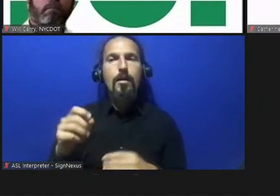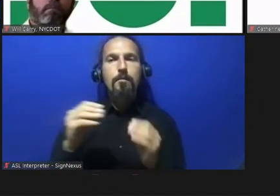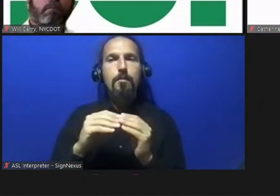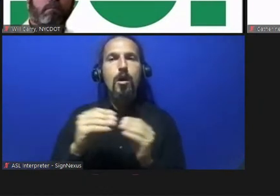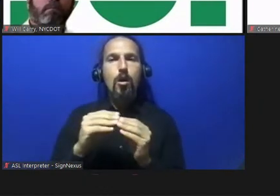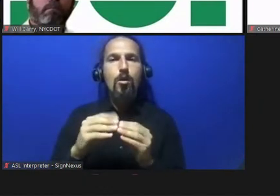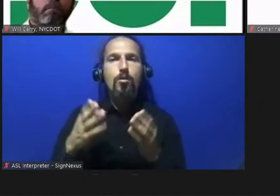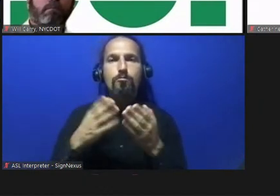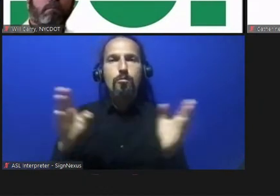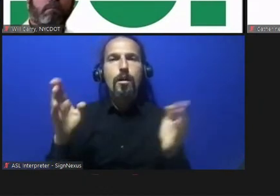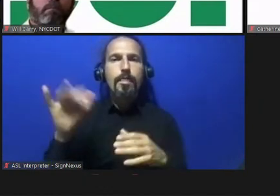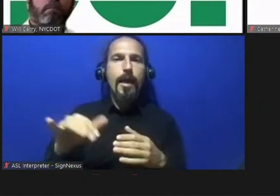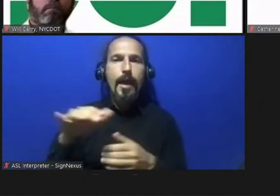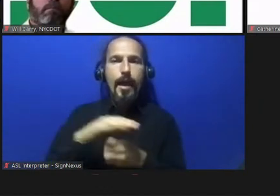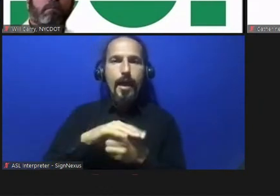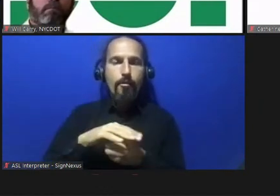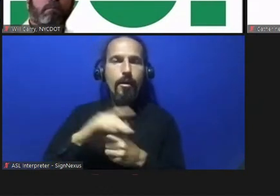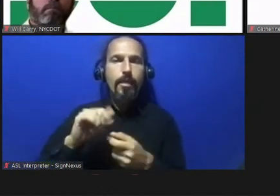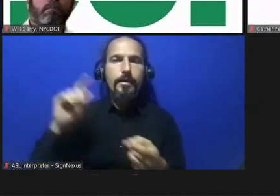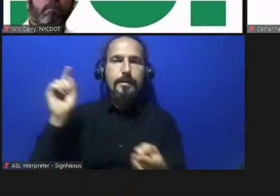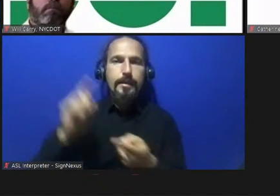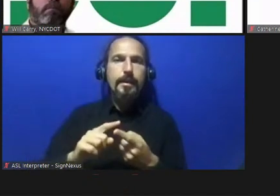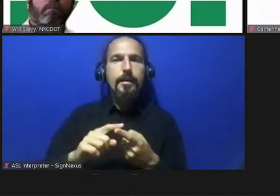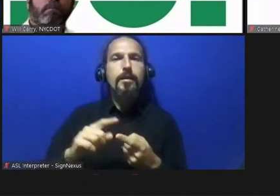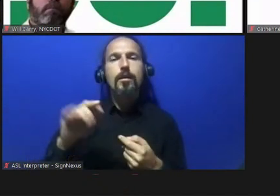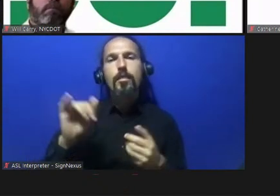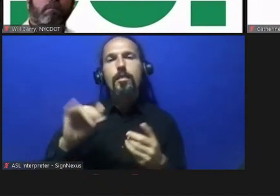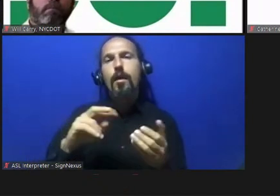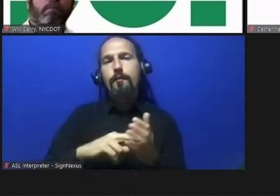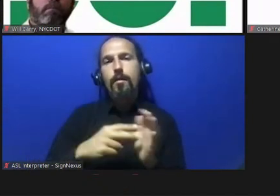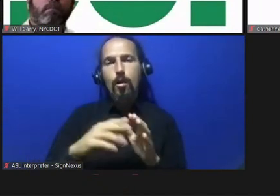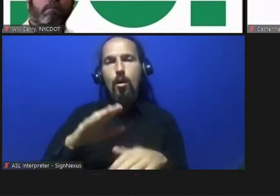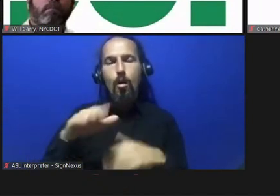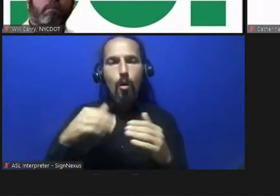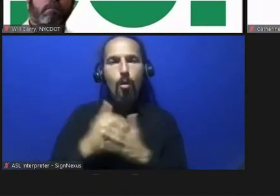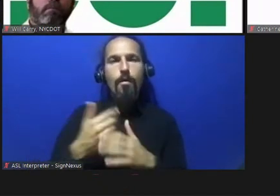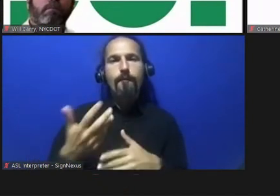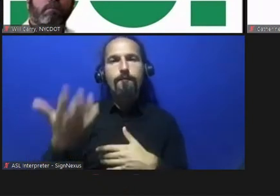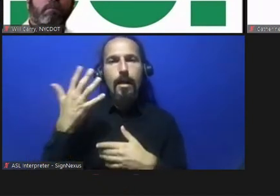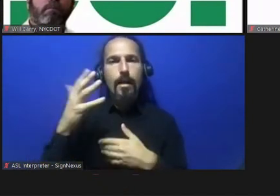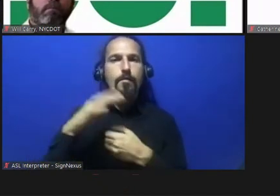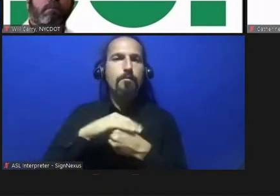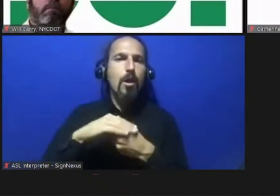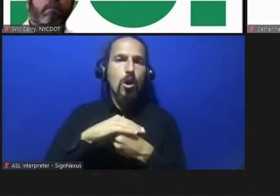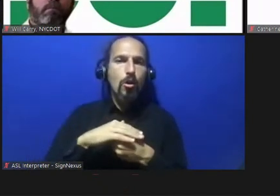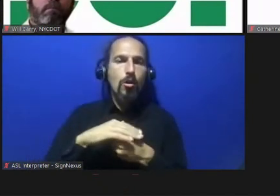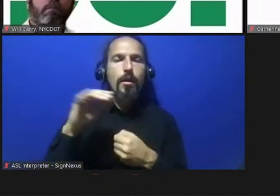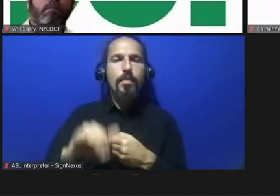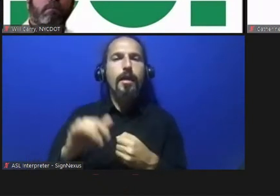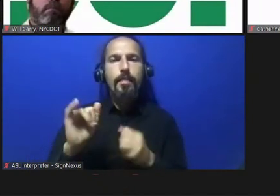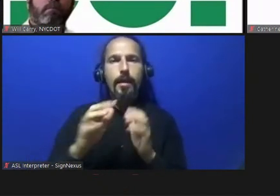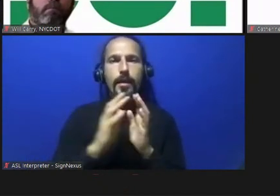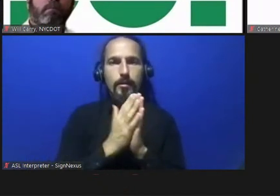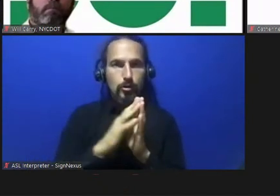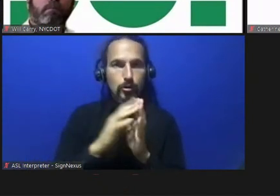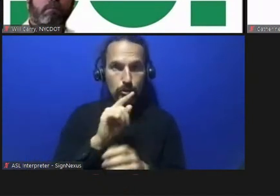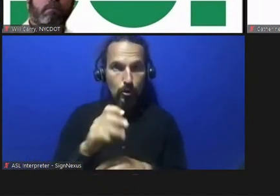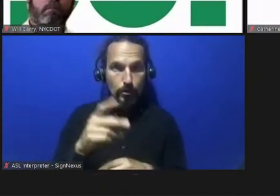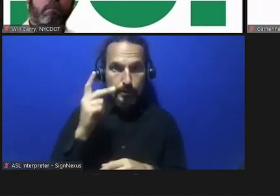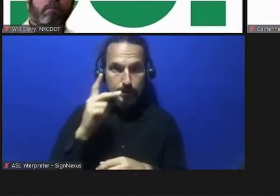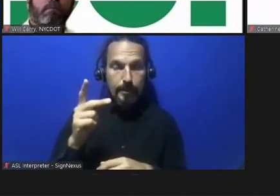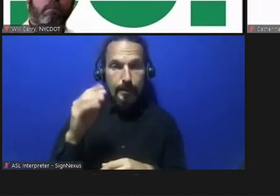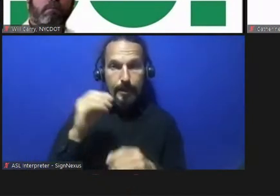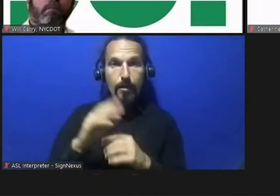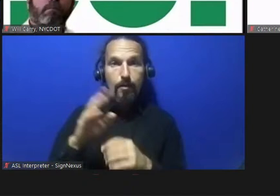area and decrease the cost widen it to the entire five boroughs that should be the congestion pricing zone have you ever seen traffic in